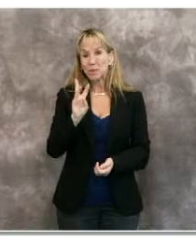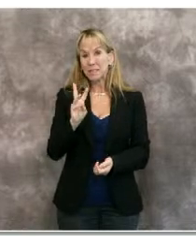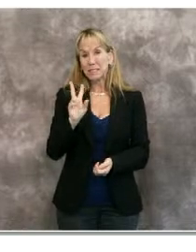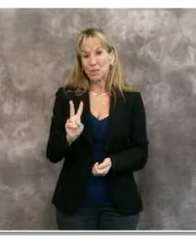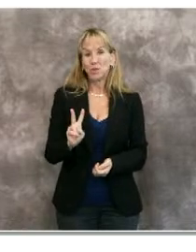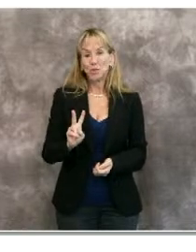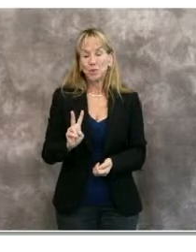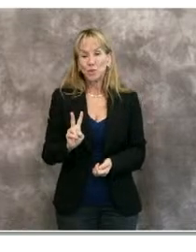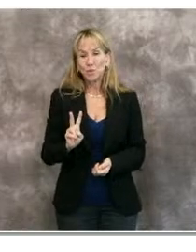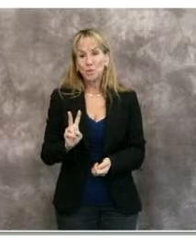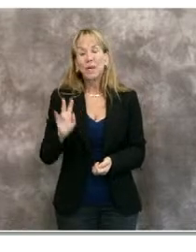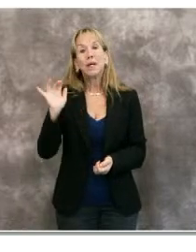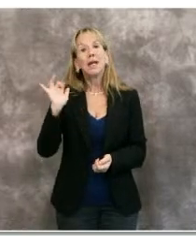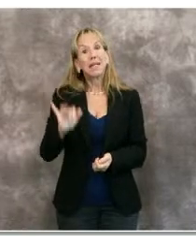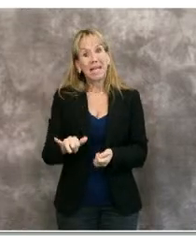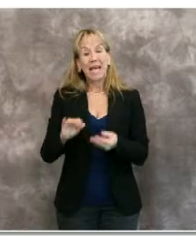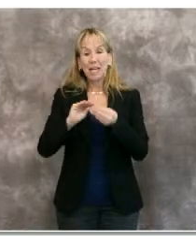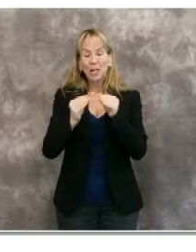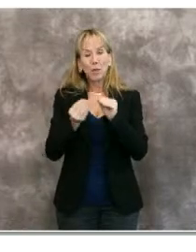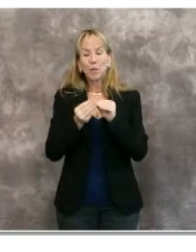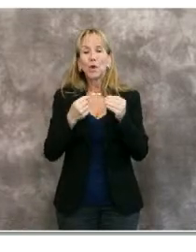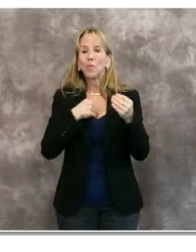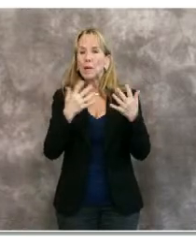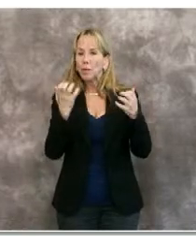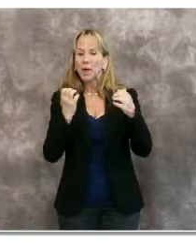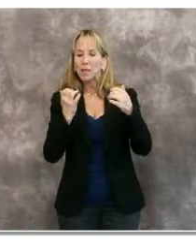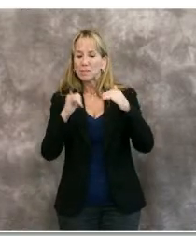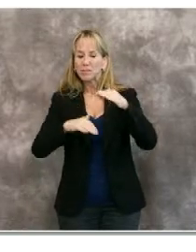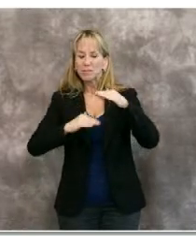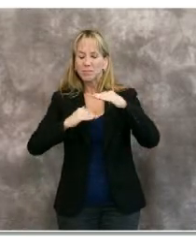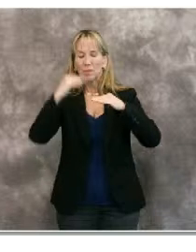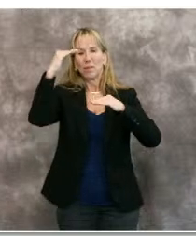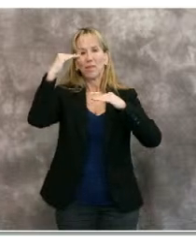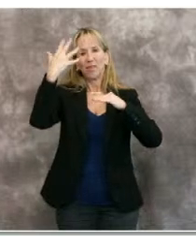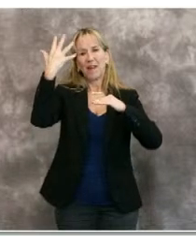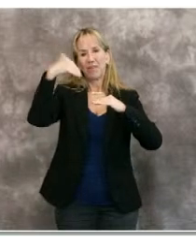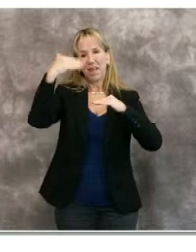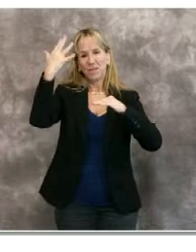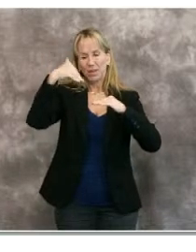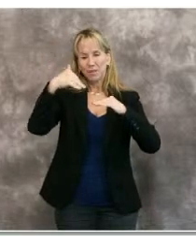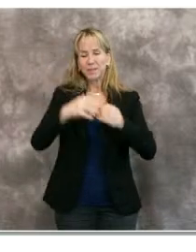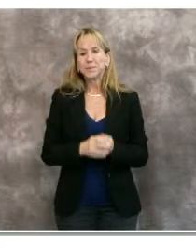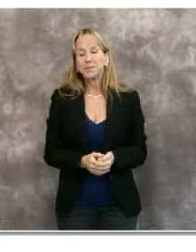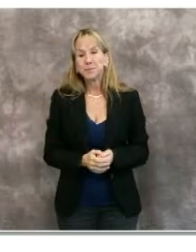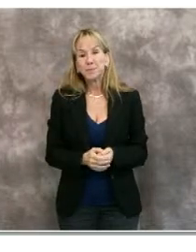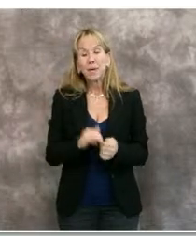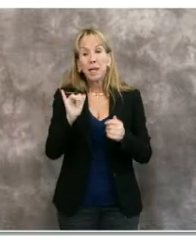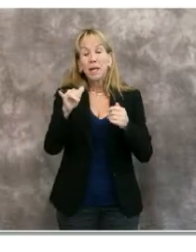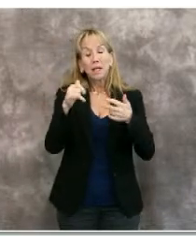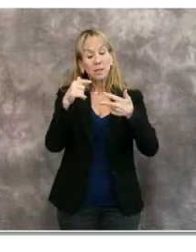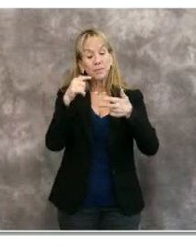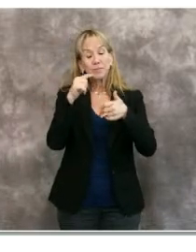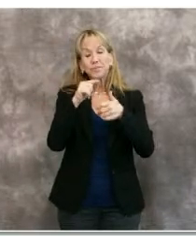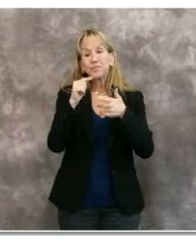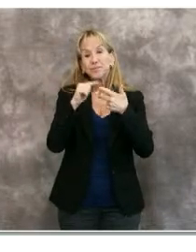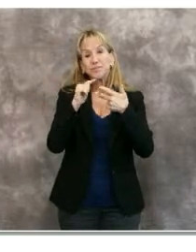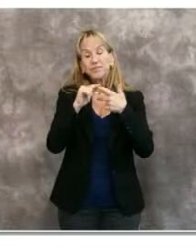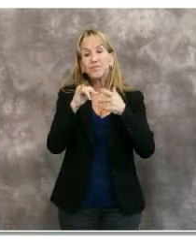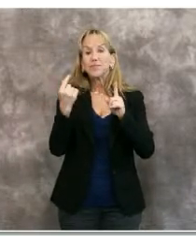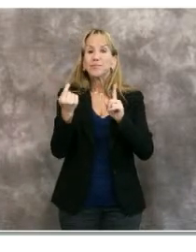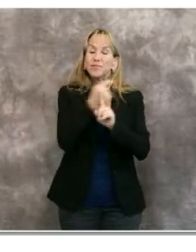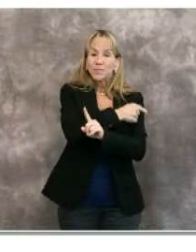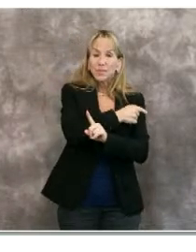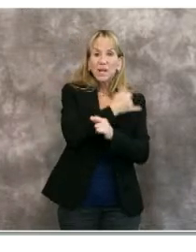4,662. Again, this is the number we really want to get over 5,000, but we continue to move forward. Contact tracers continue to